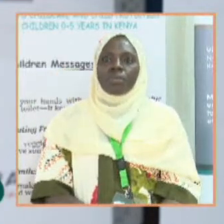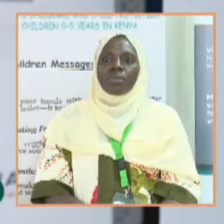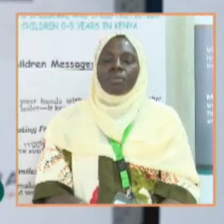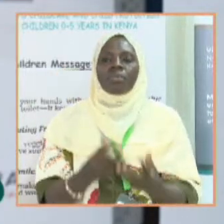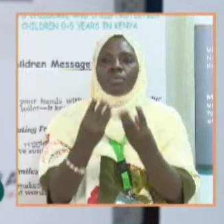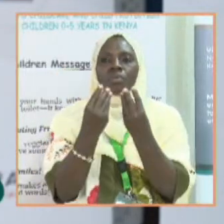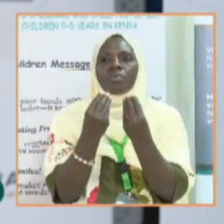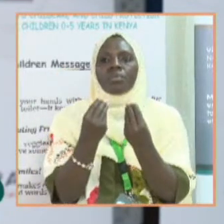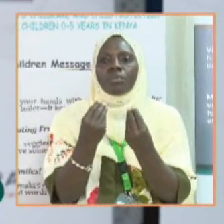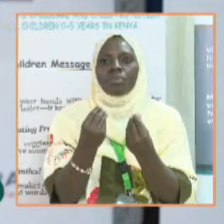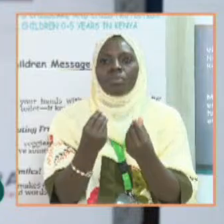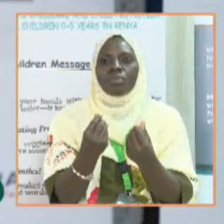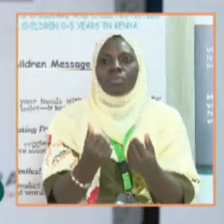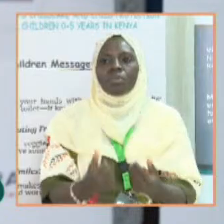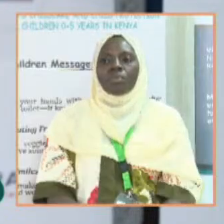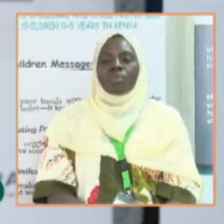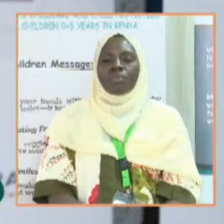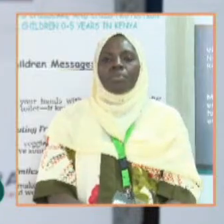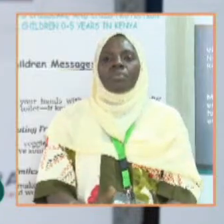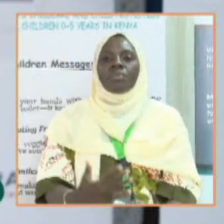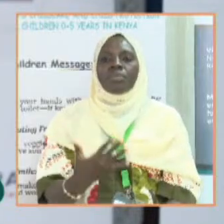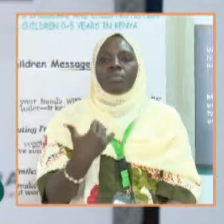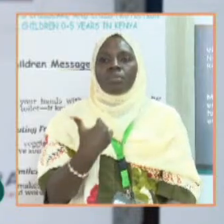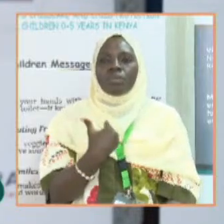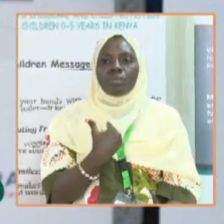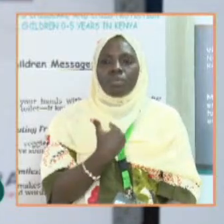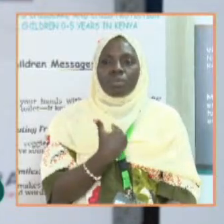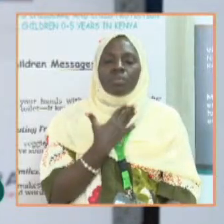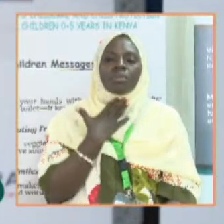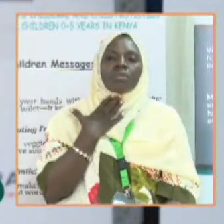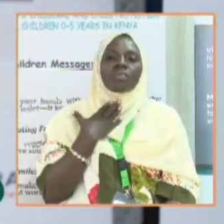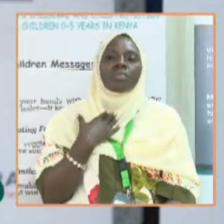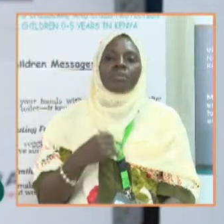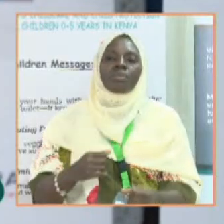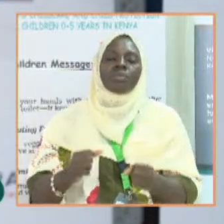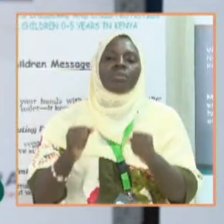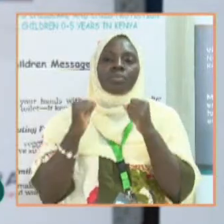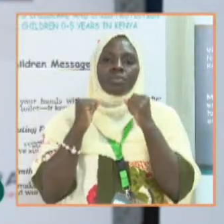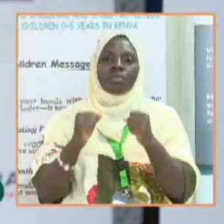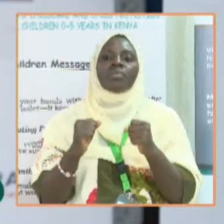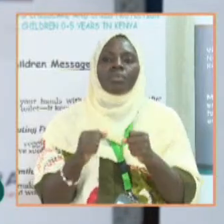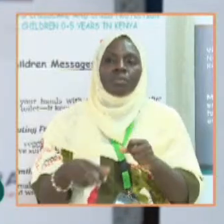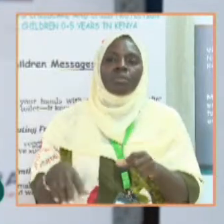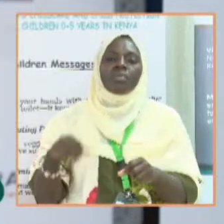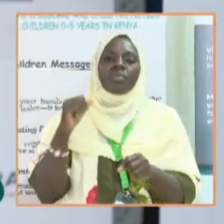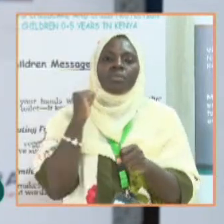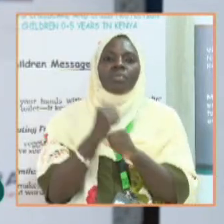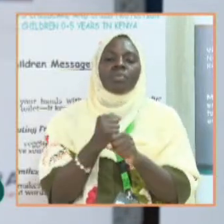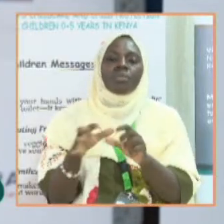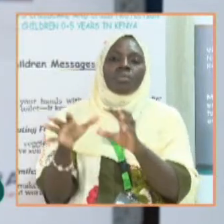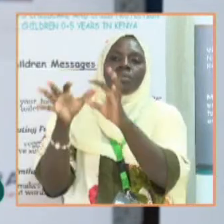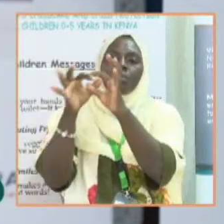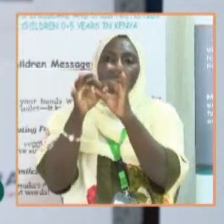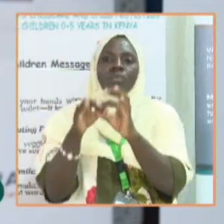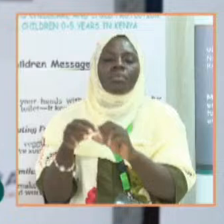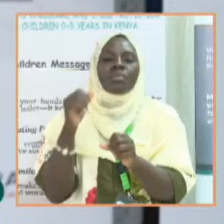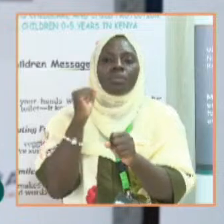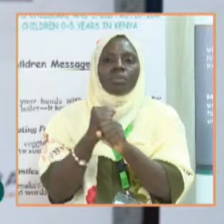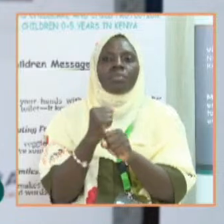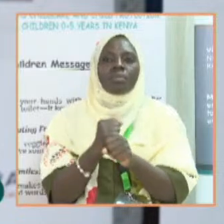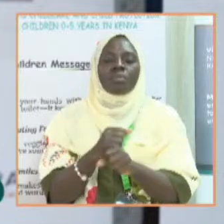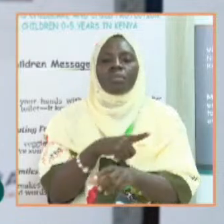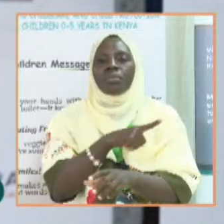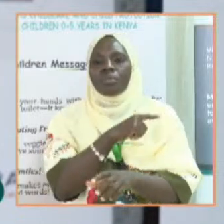a strengthened multi-sectoral coordination. It is there, we acknowledge, but then it needs to be established and